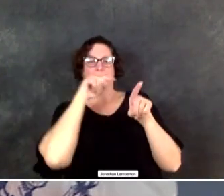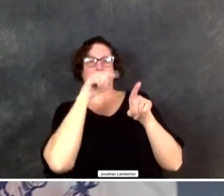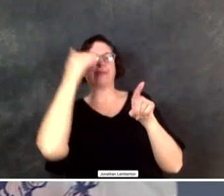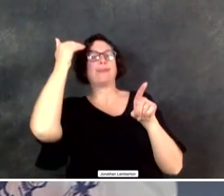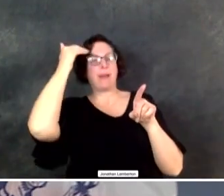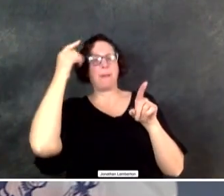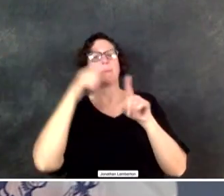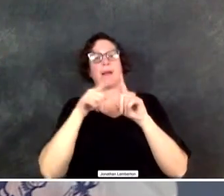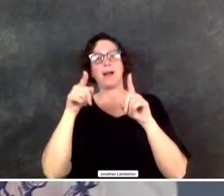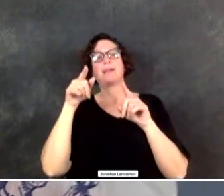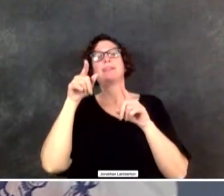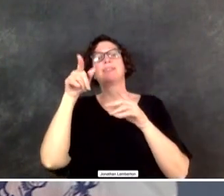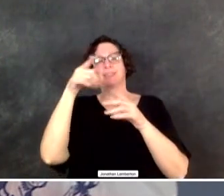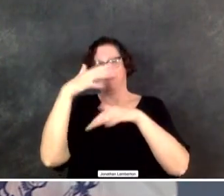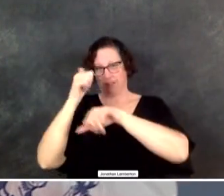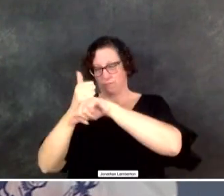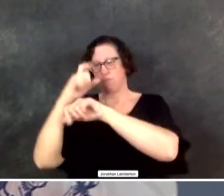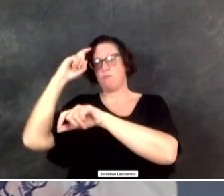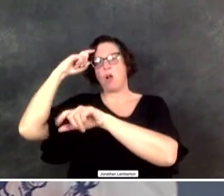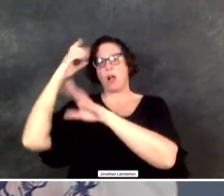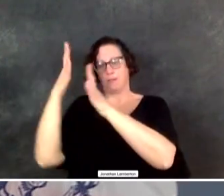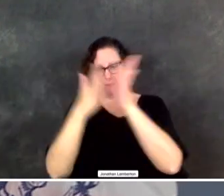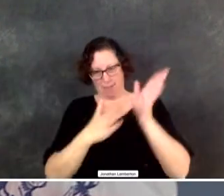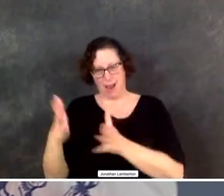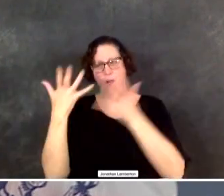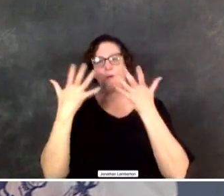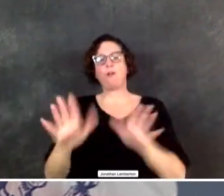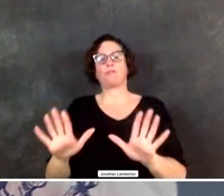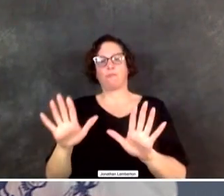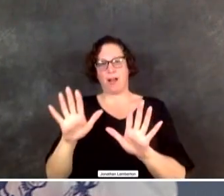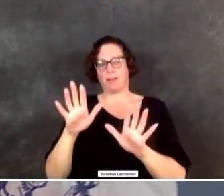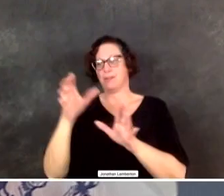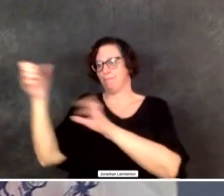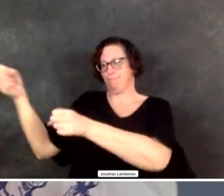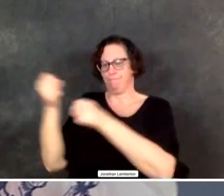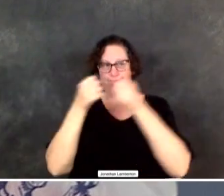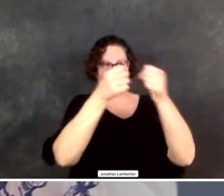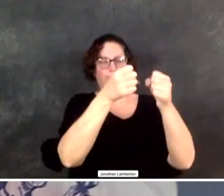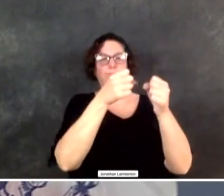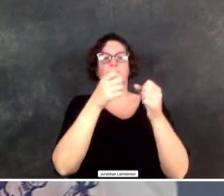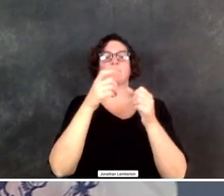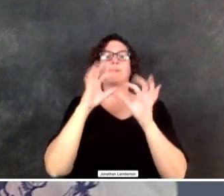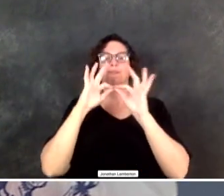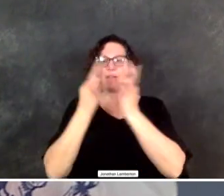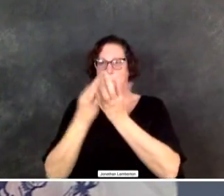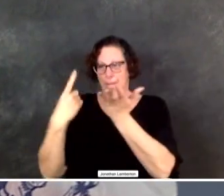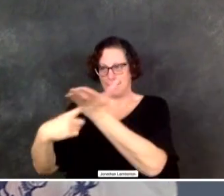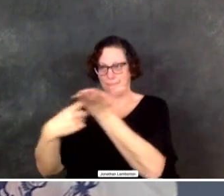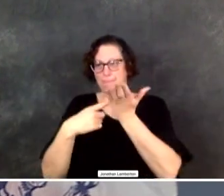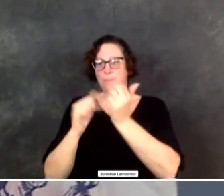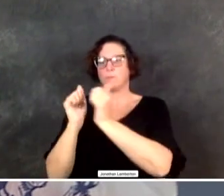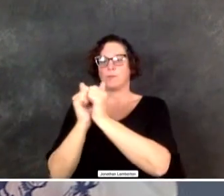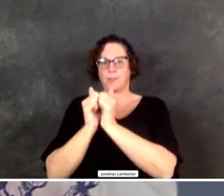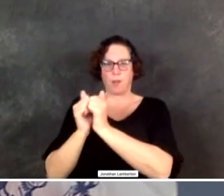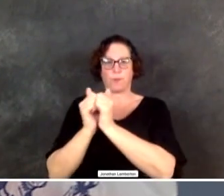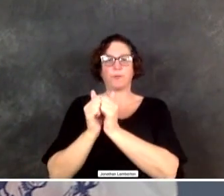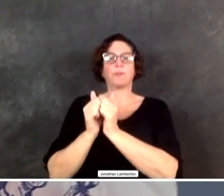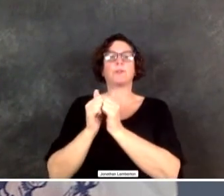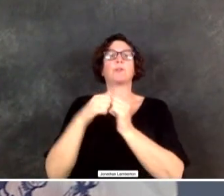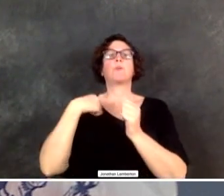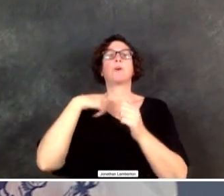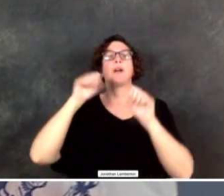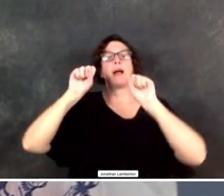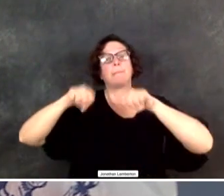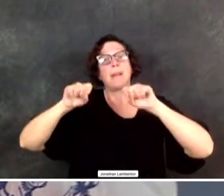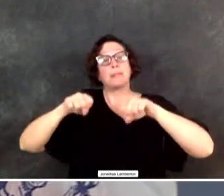the chancellor created and agreed with the union on, we were able this last September to get a whole new group of